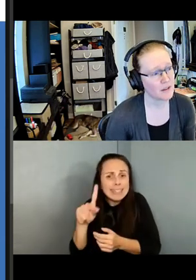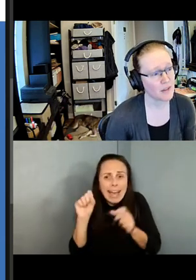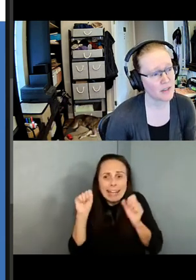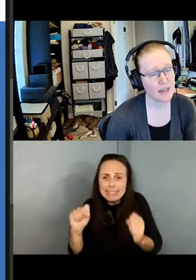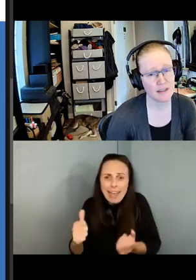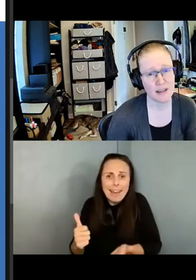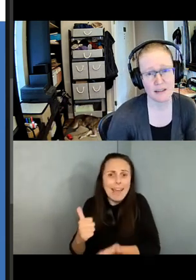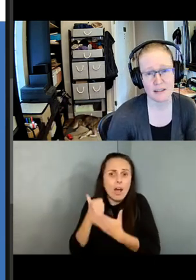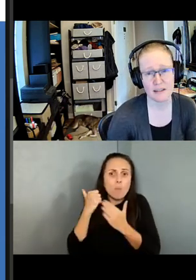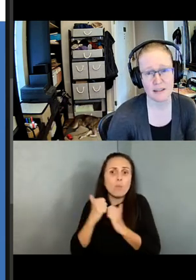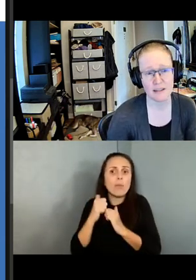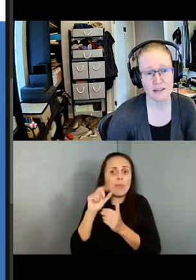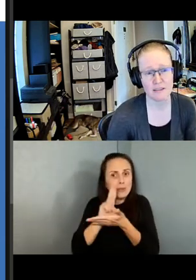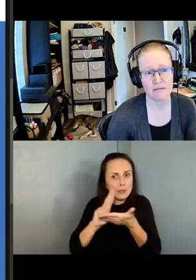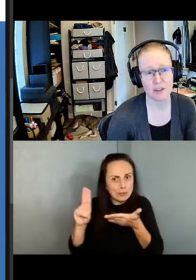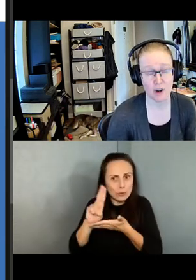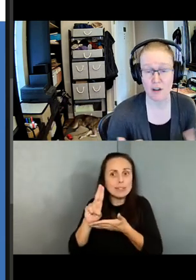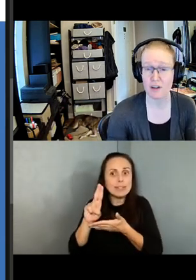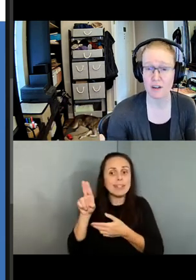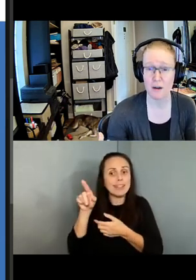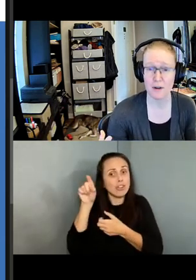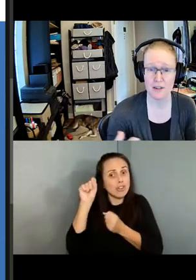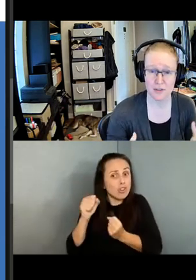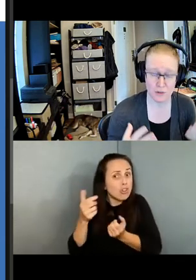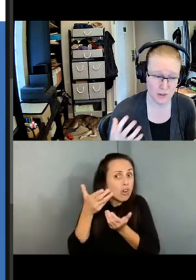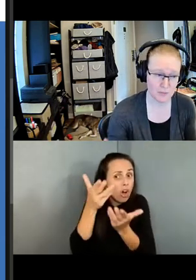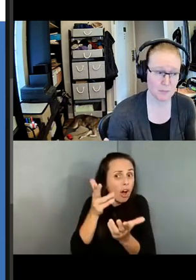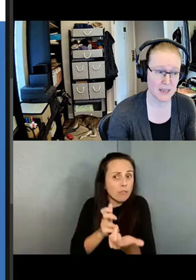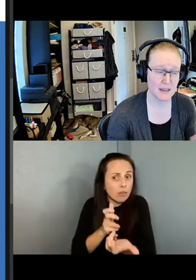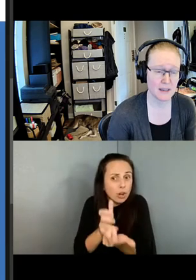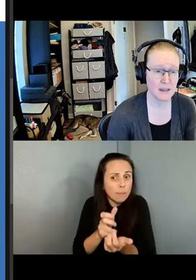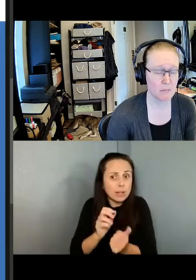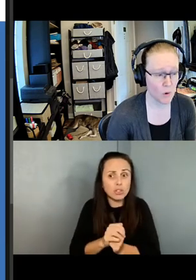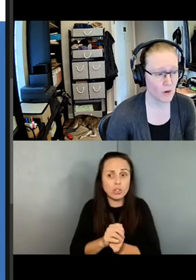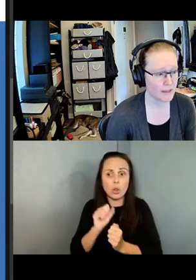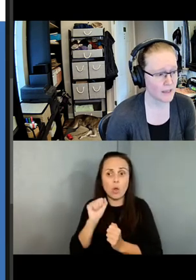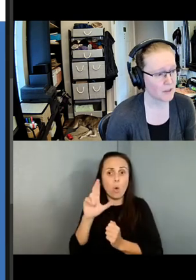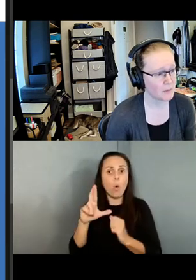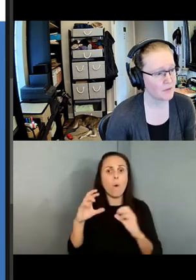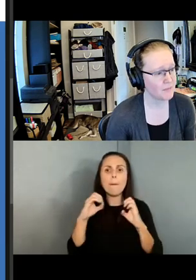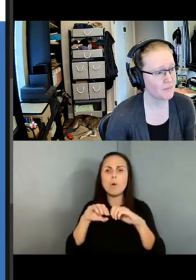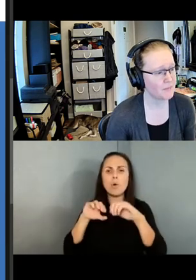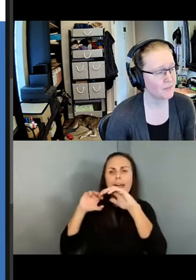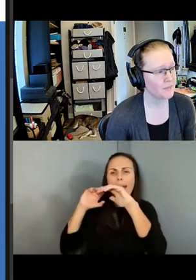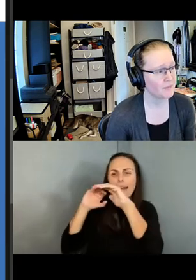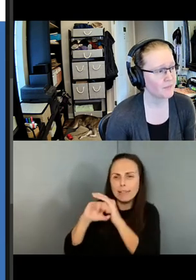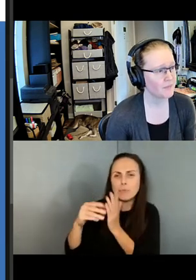by a university that could offer accommodations or just be more accessible.